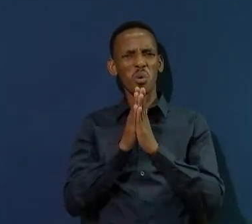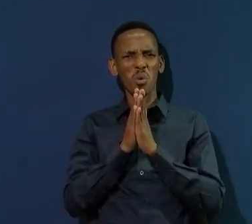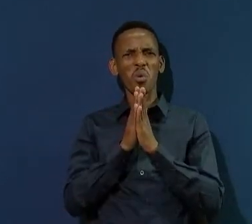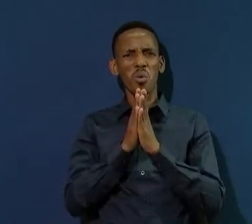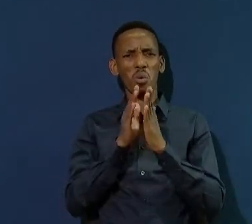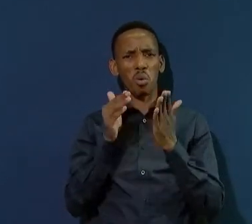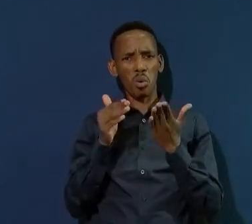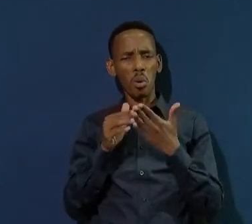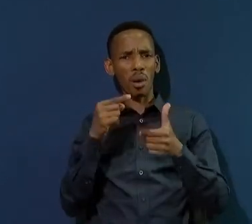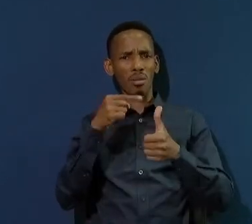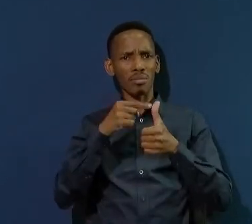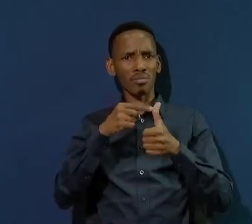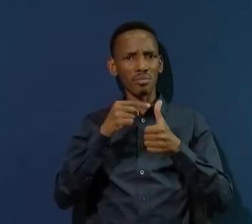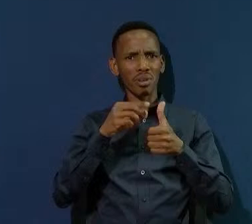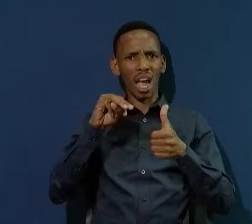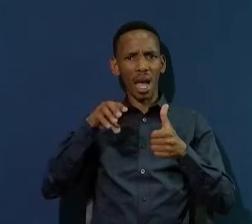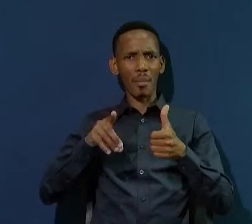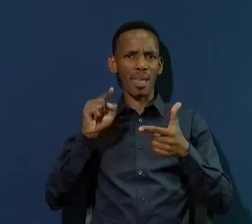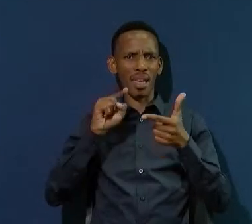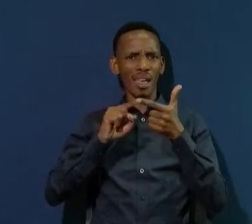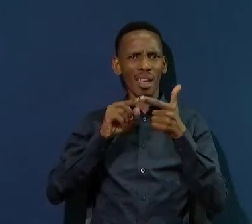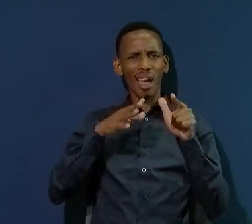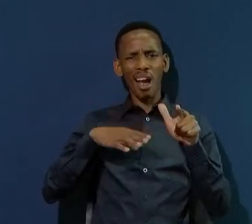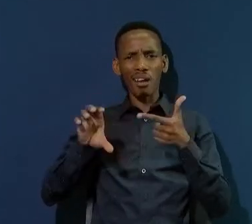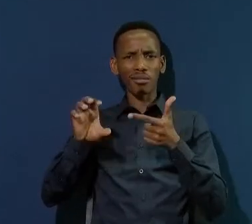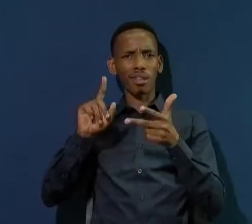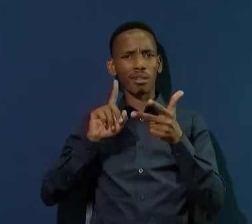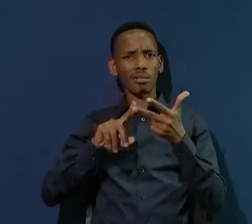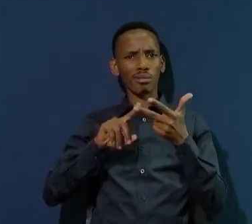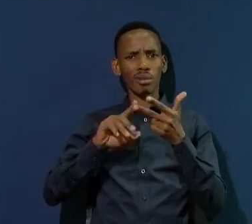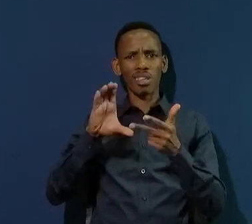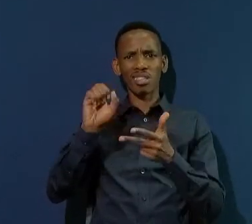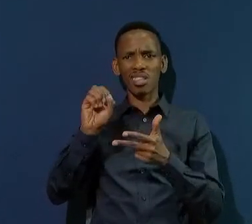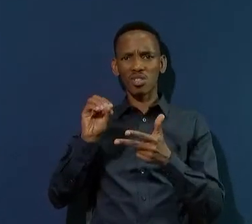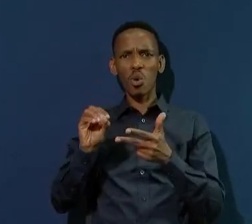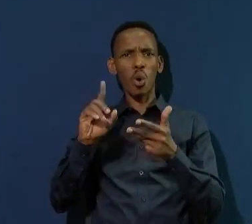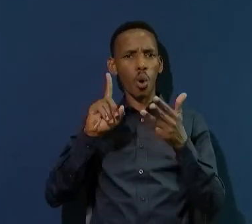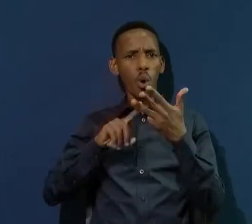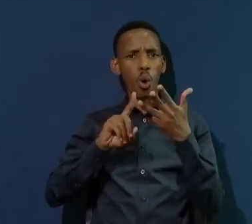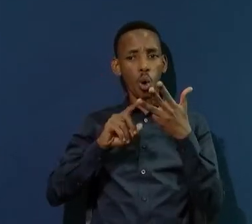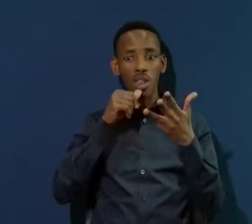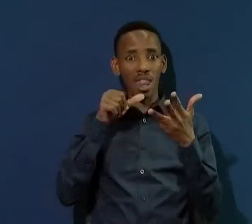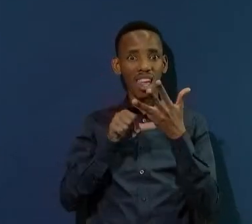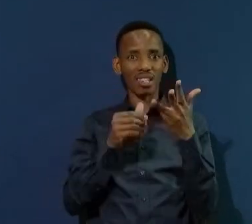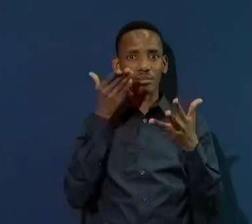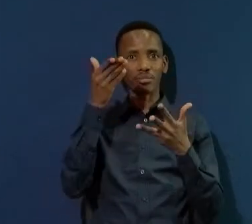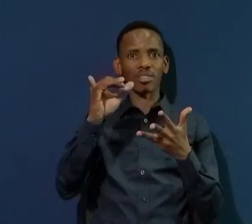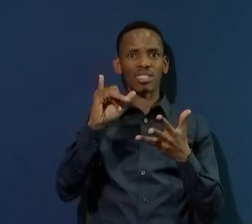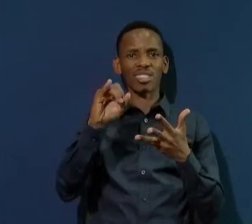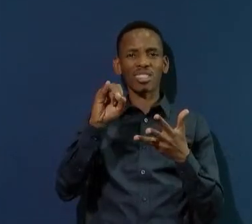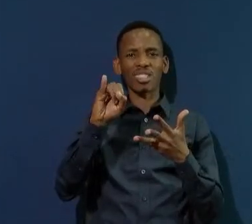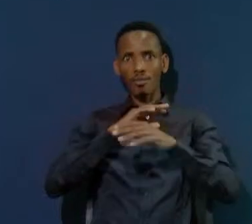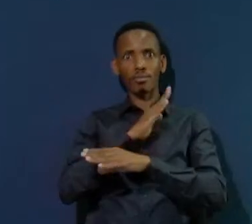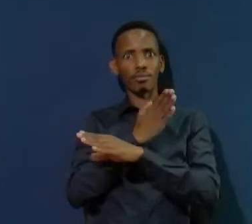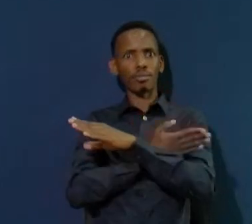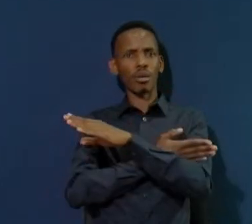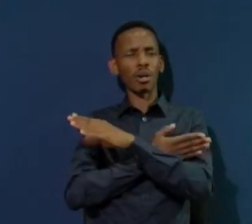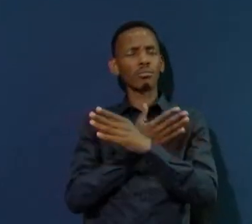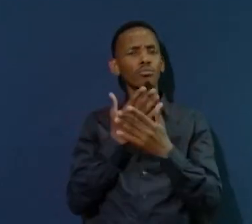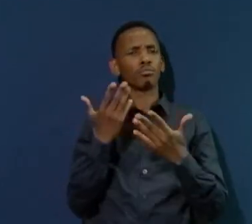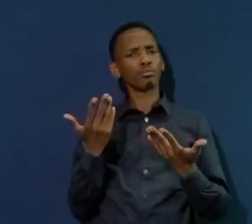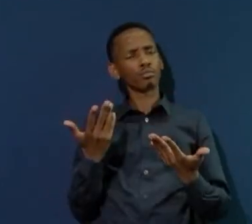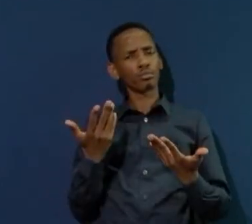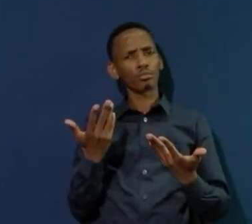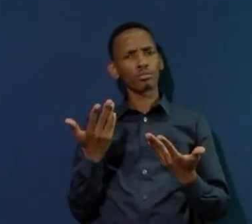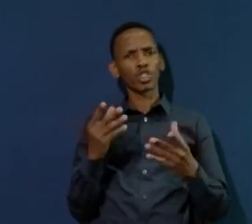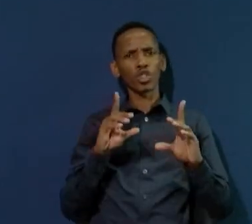there and Right. ke helele mo go tseo. There are so many ways tse e leng gore Motswana o ka isa kganyago mo go tsone. Ke atle ke utlwe ba bangwe ba ene